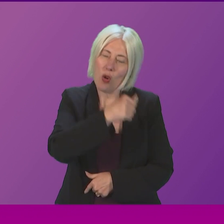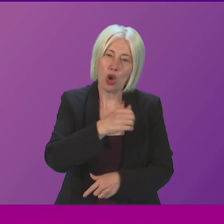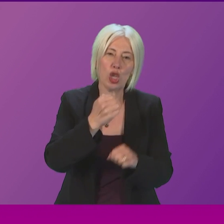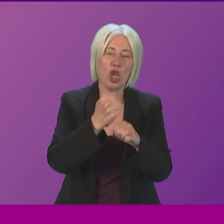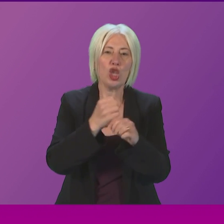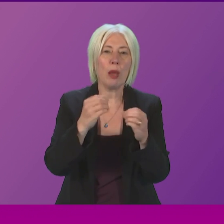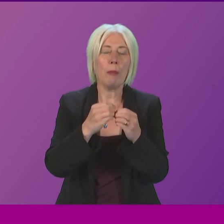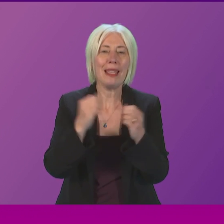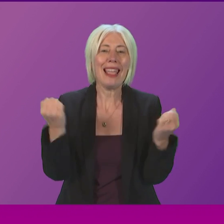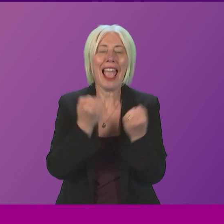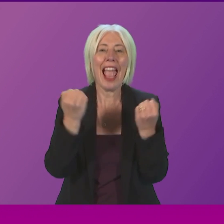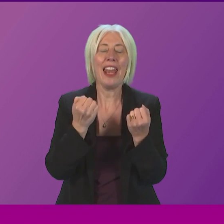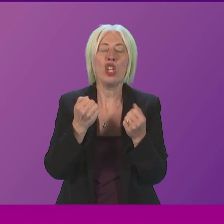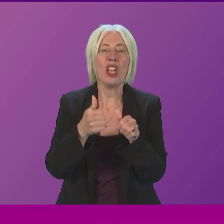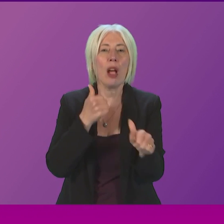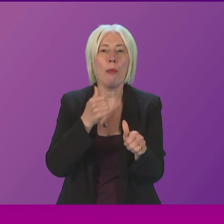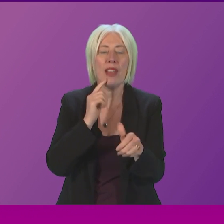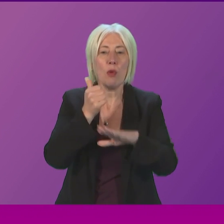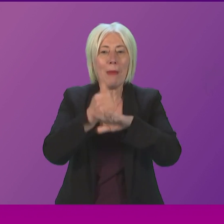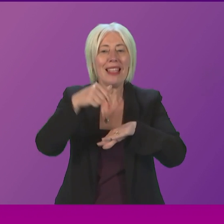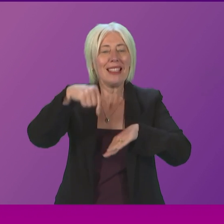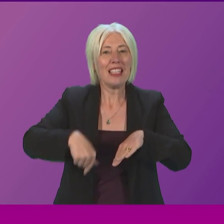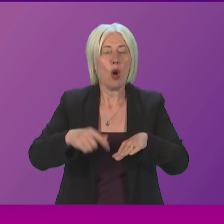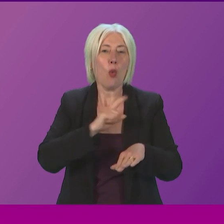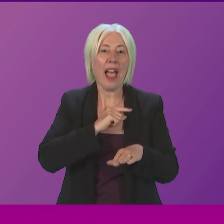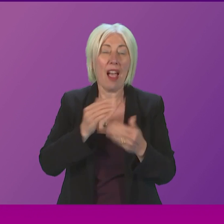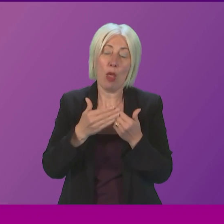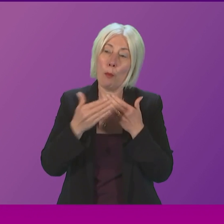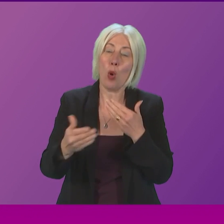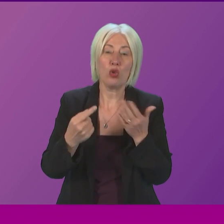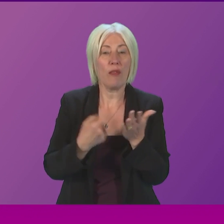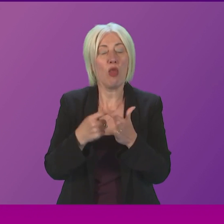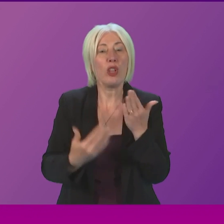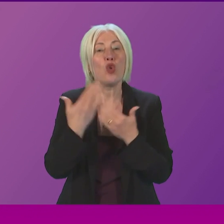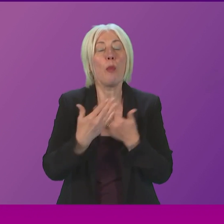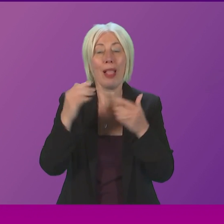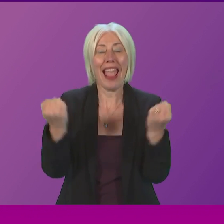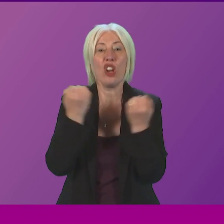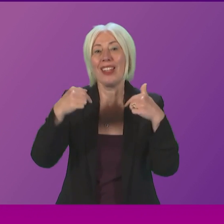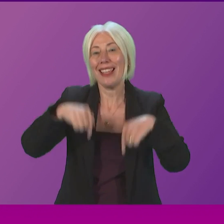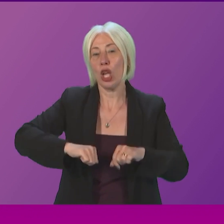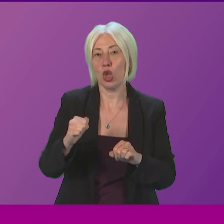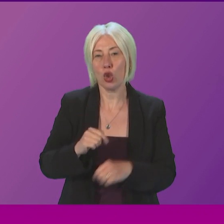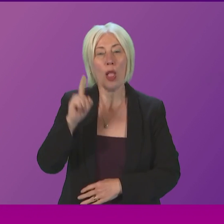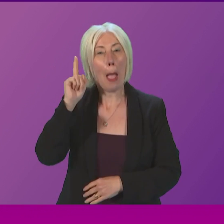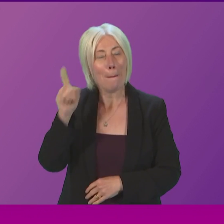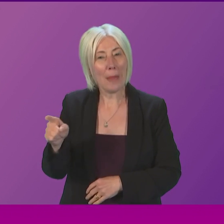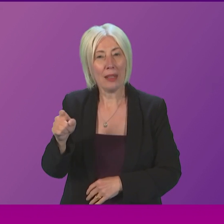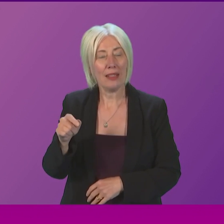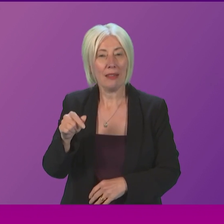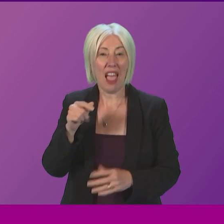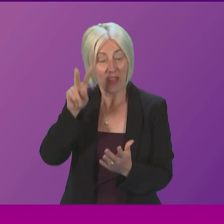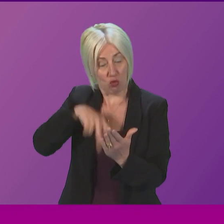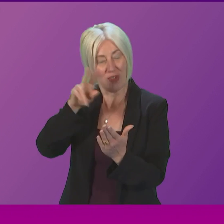Energy Company would be based in Scotland because we have the majority of the renewables here in Scotland. Now, if he was over his brief, he would